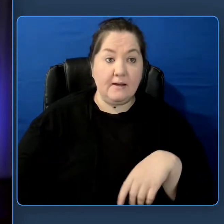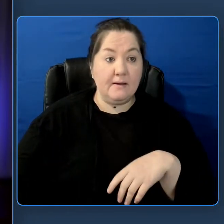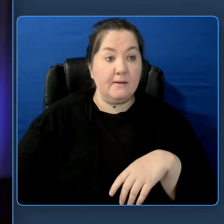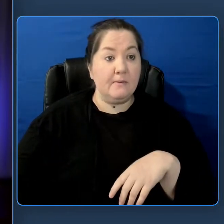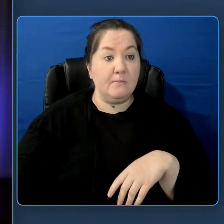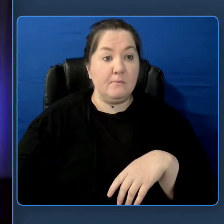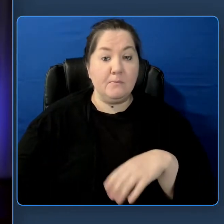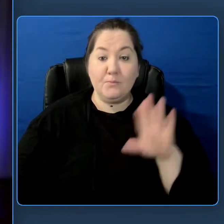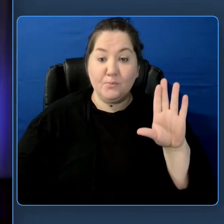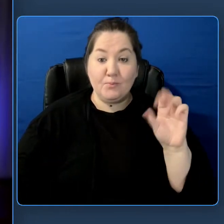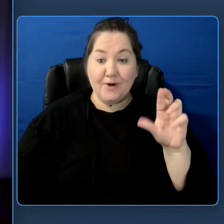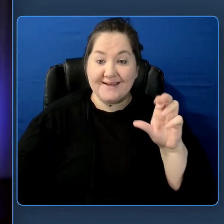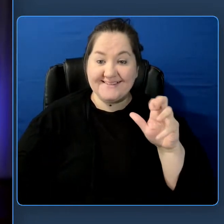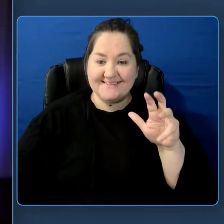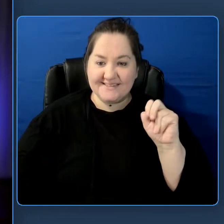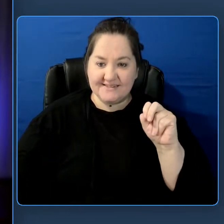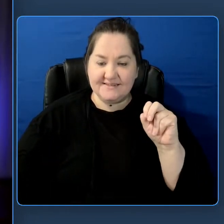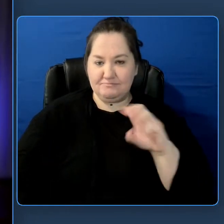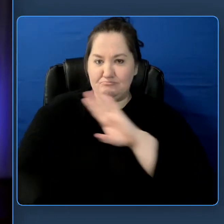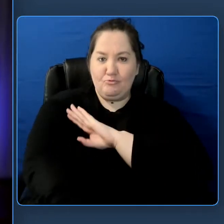Go ahead, Brendan.